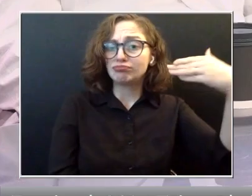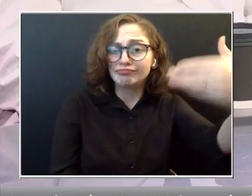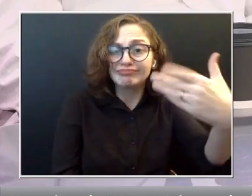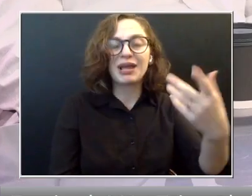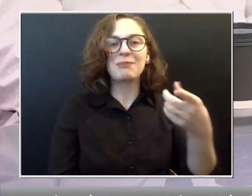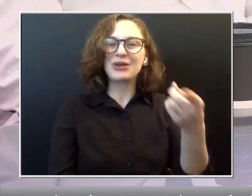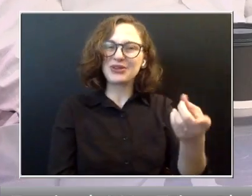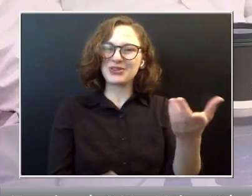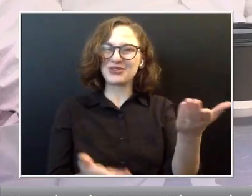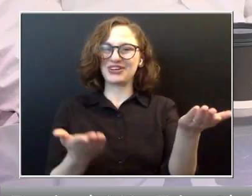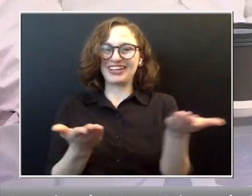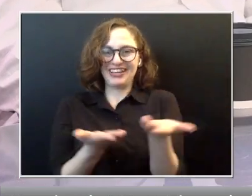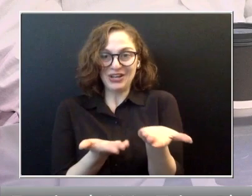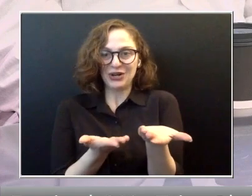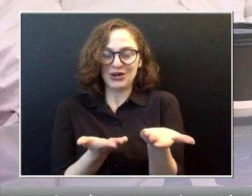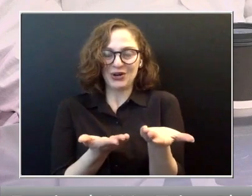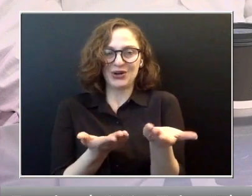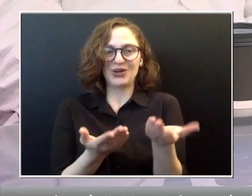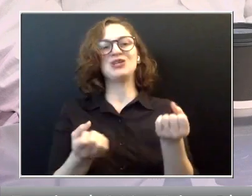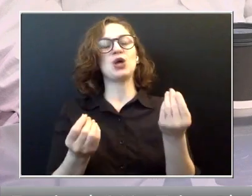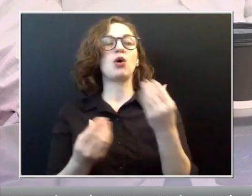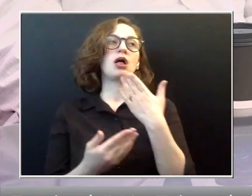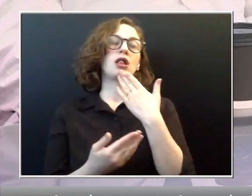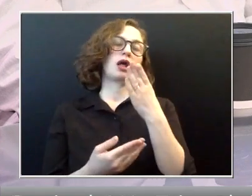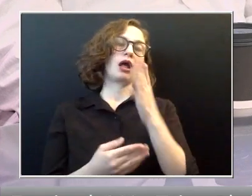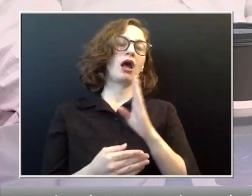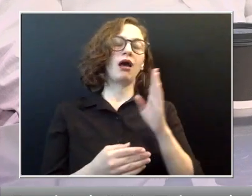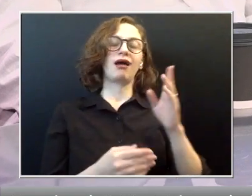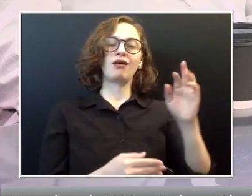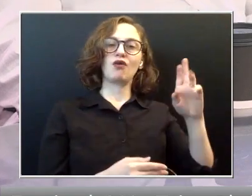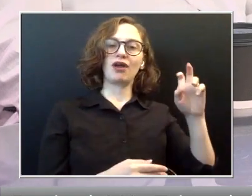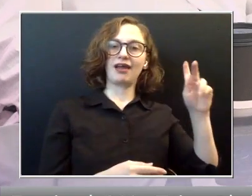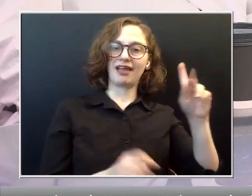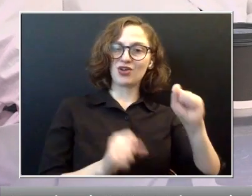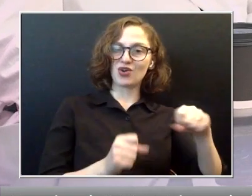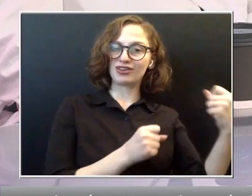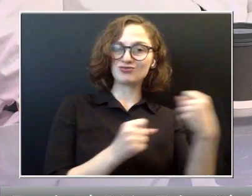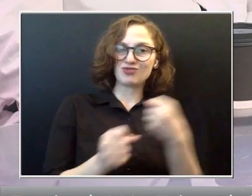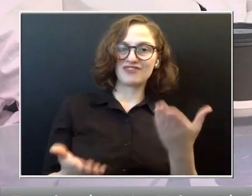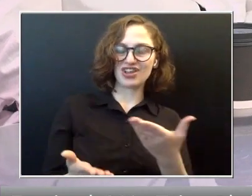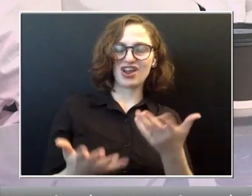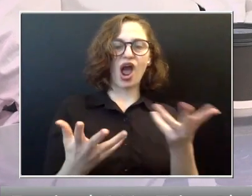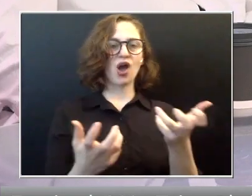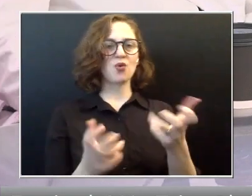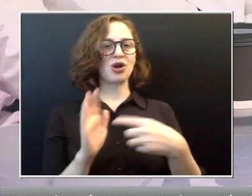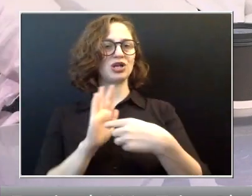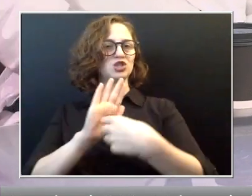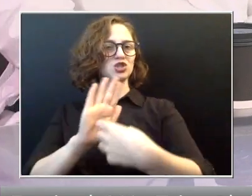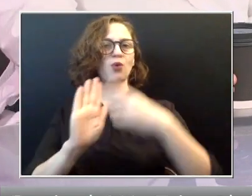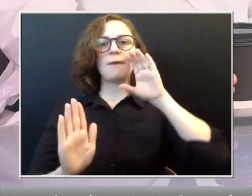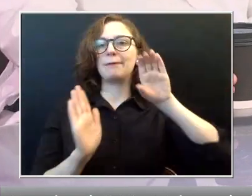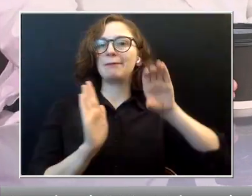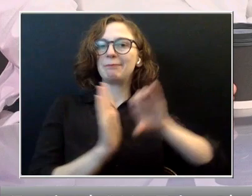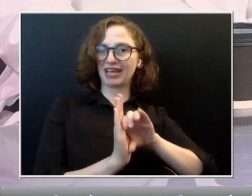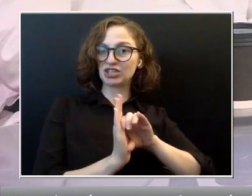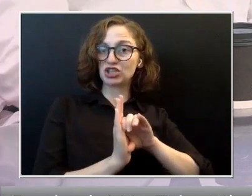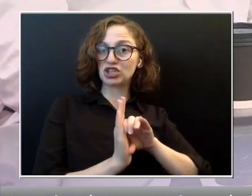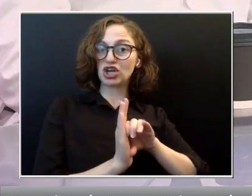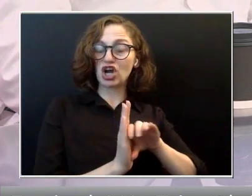Rick. I want to have a picture put up on the screen, because this picture